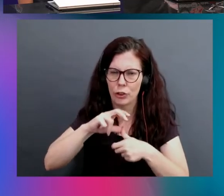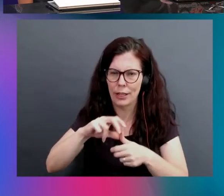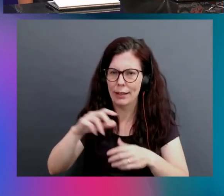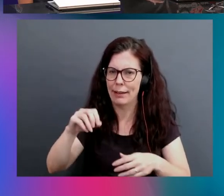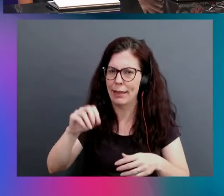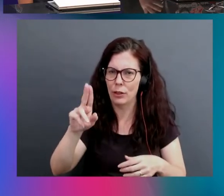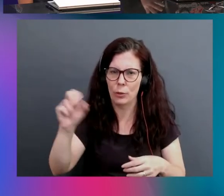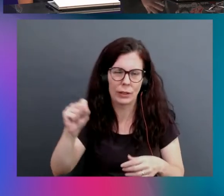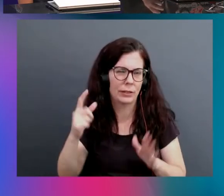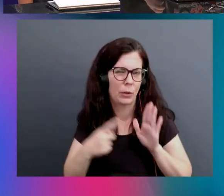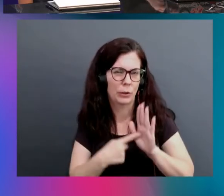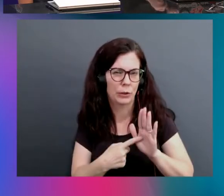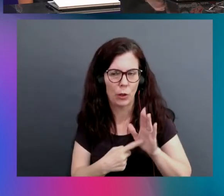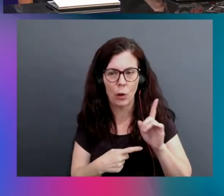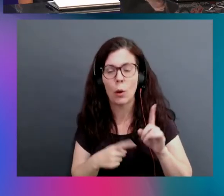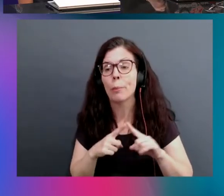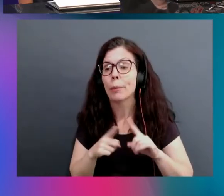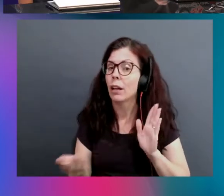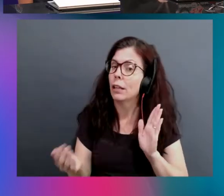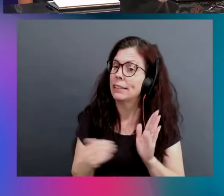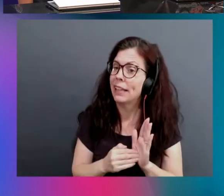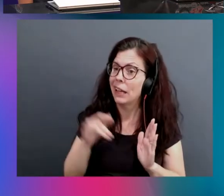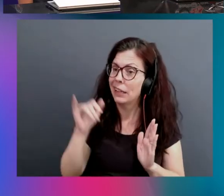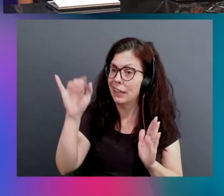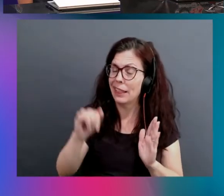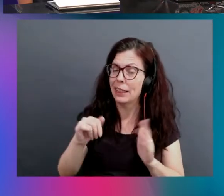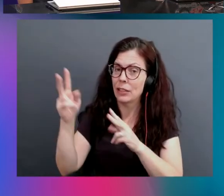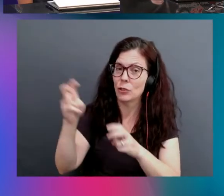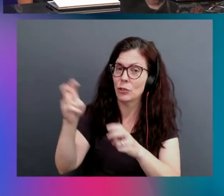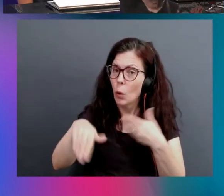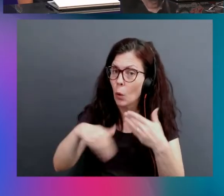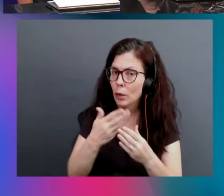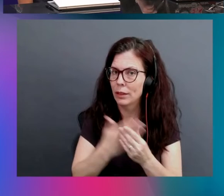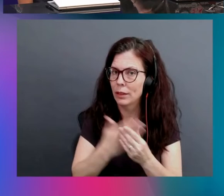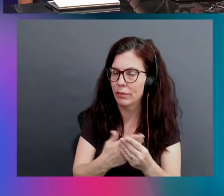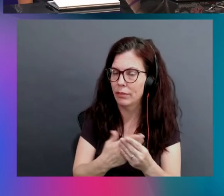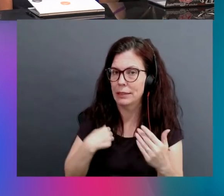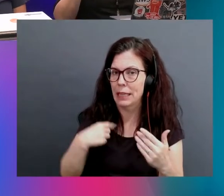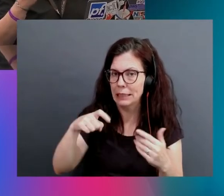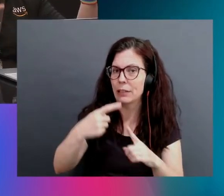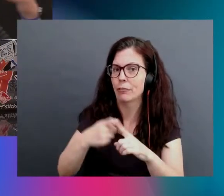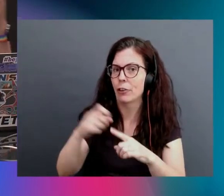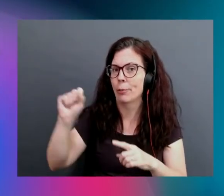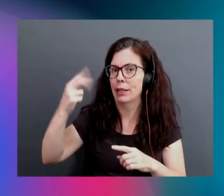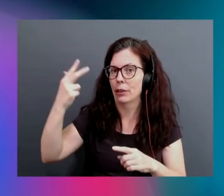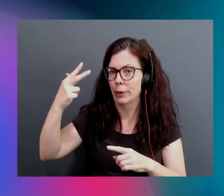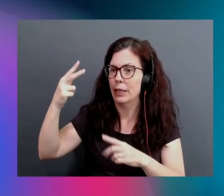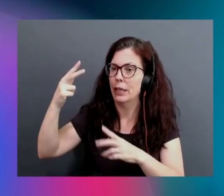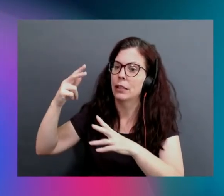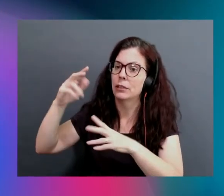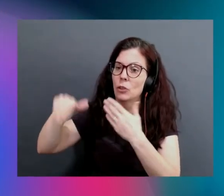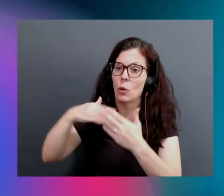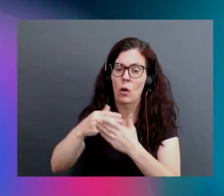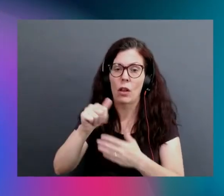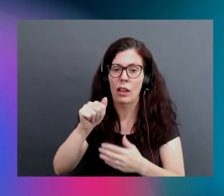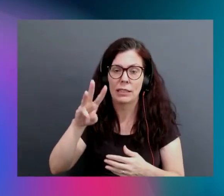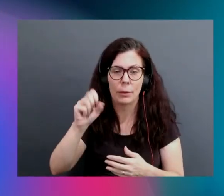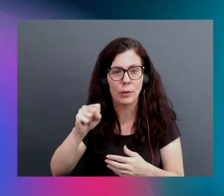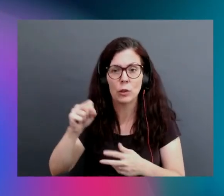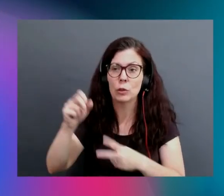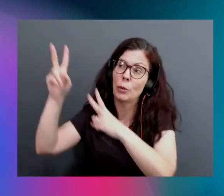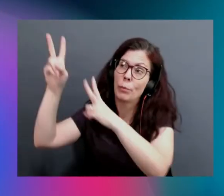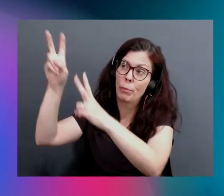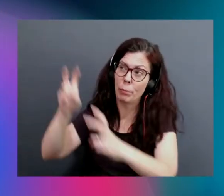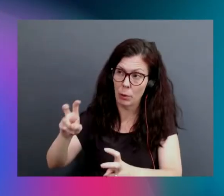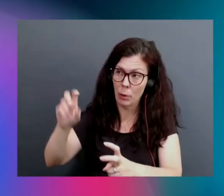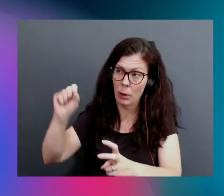second. But again, this is grabbing only the files that I need from S3, so it's all AWS. So you're pulling from S3